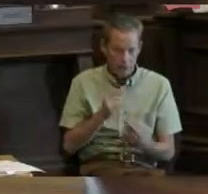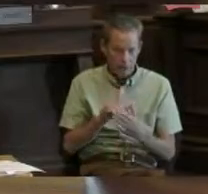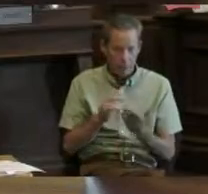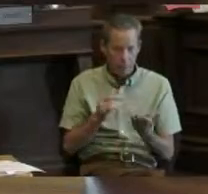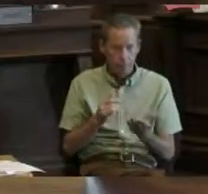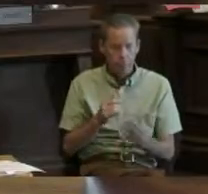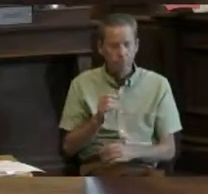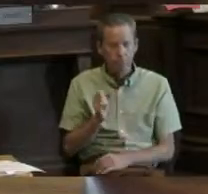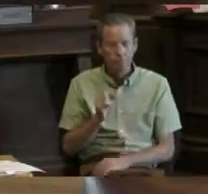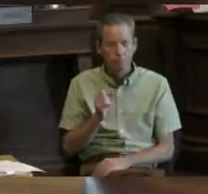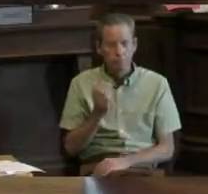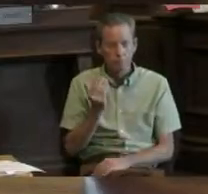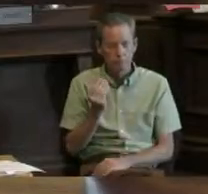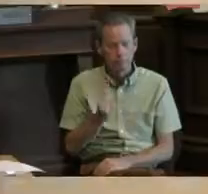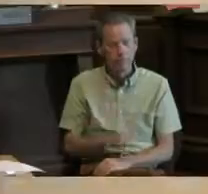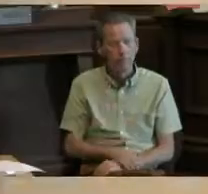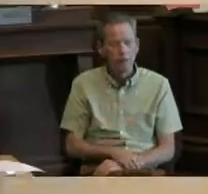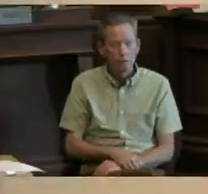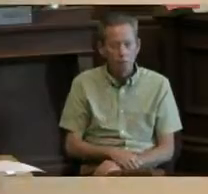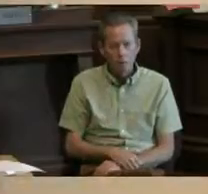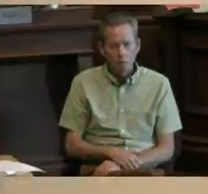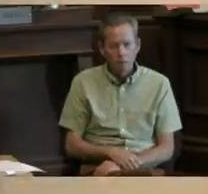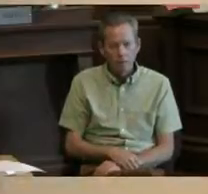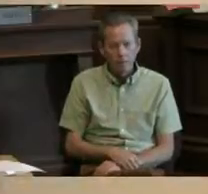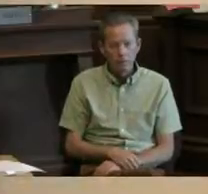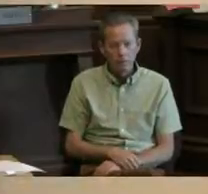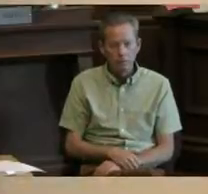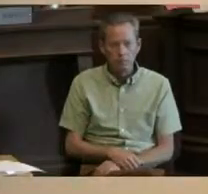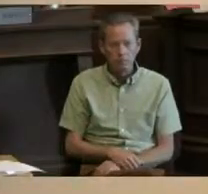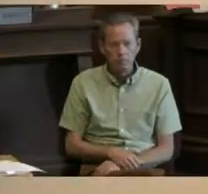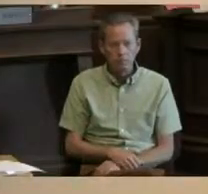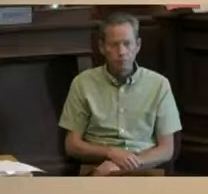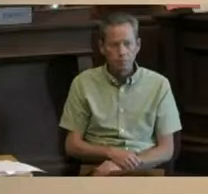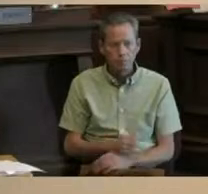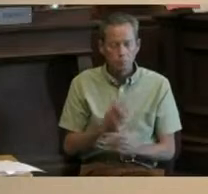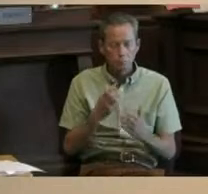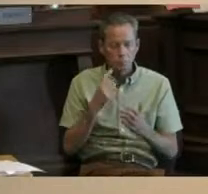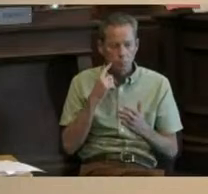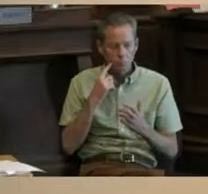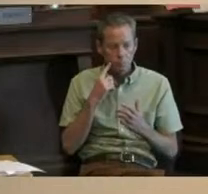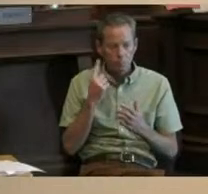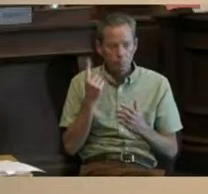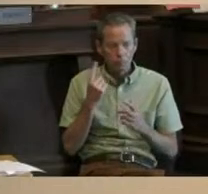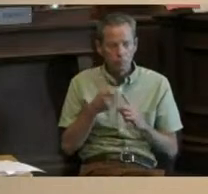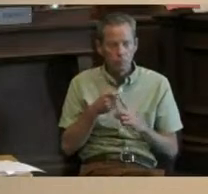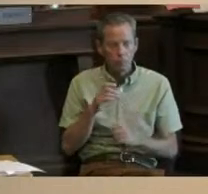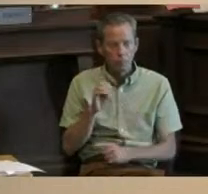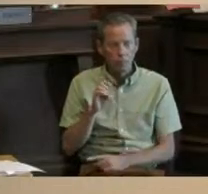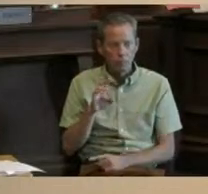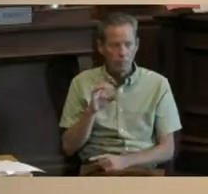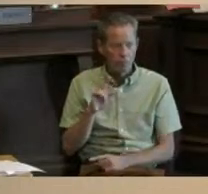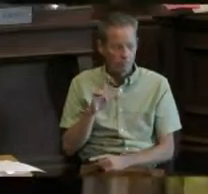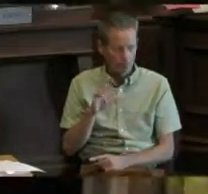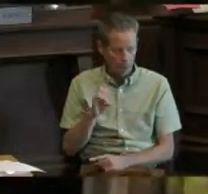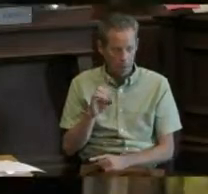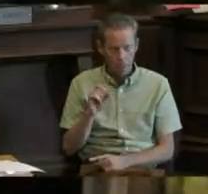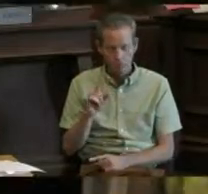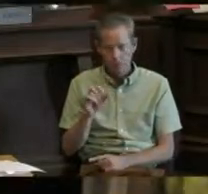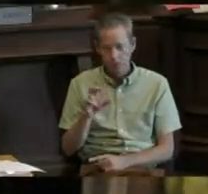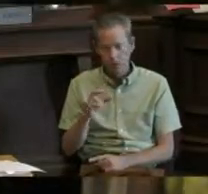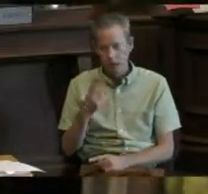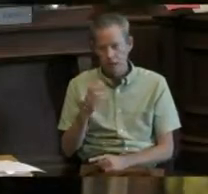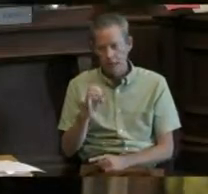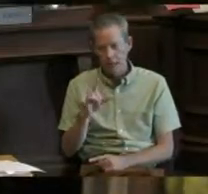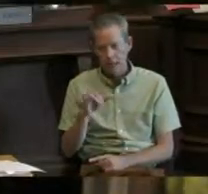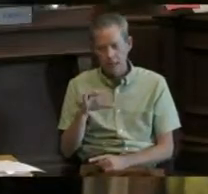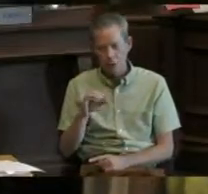love to hear from. Come on forward. Would love to hear from someone from Eagle Star and Helio